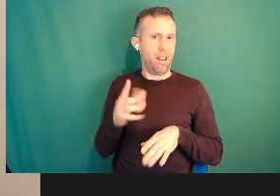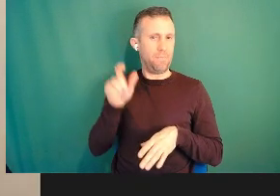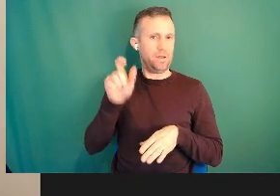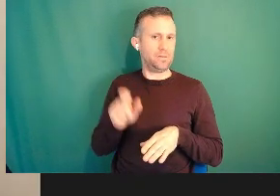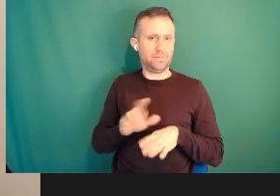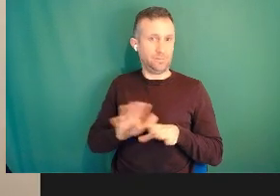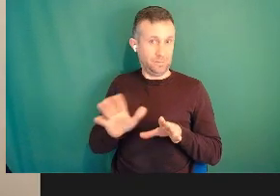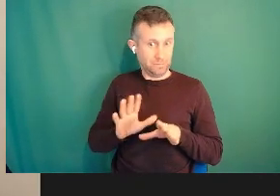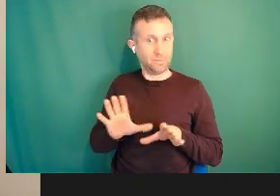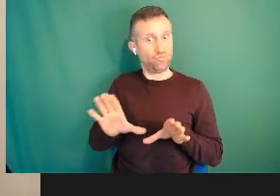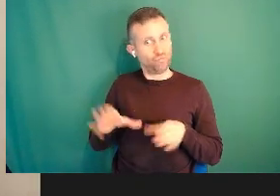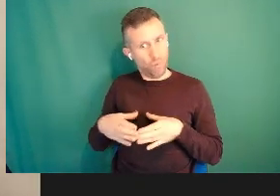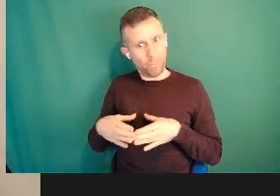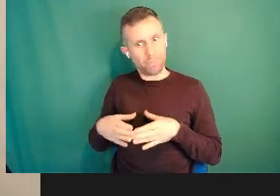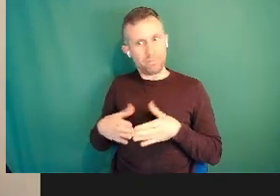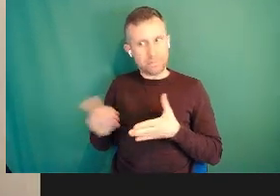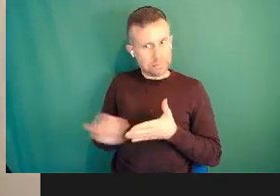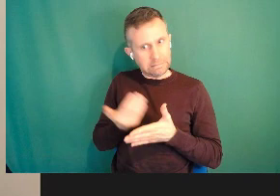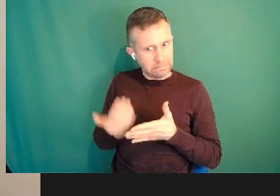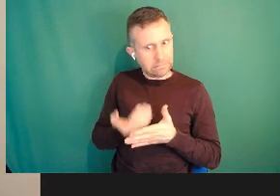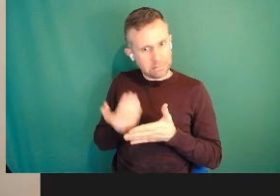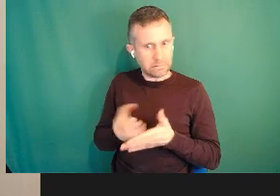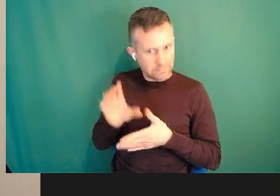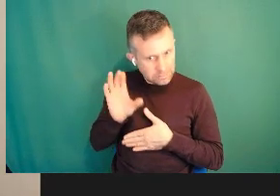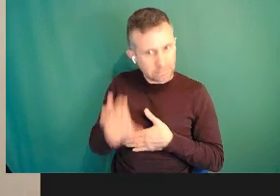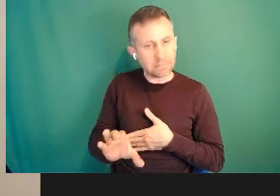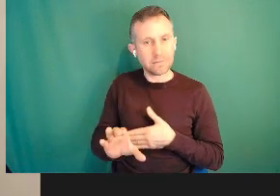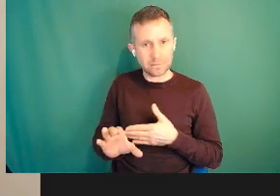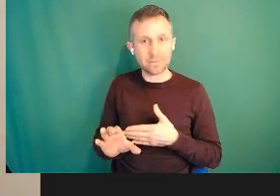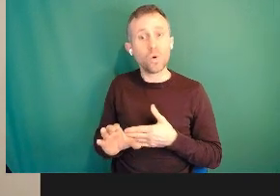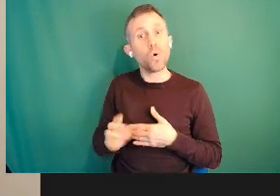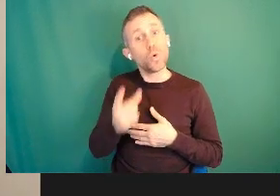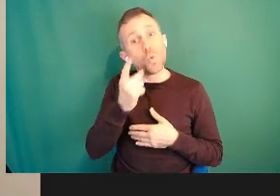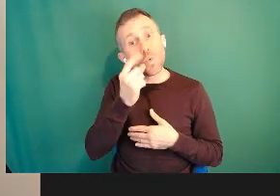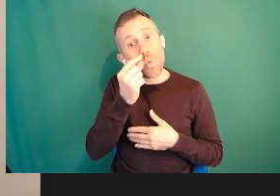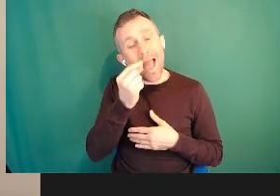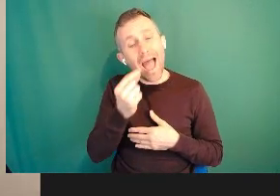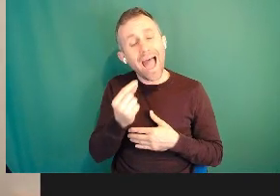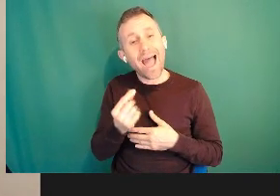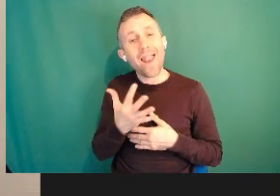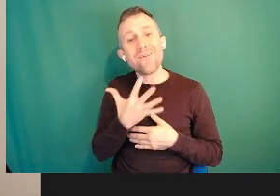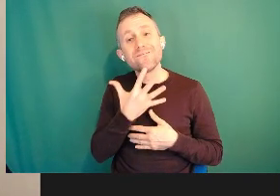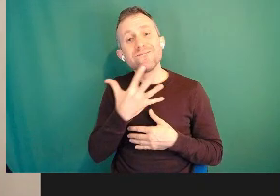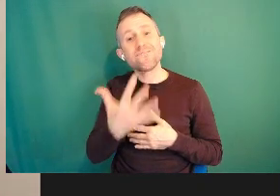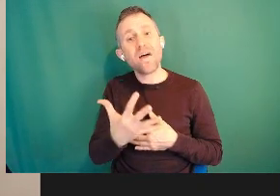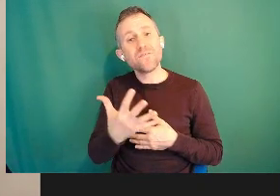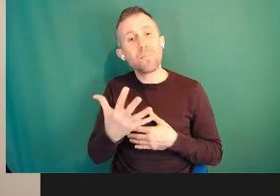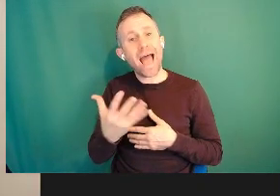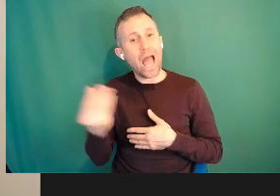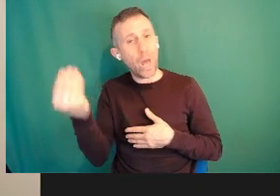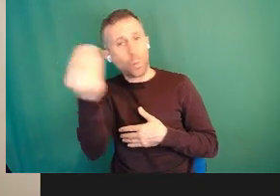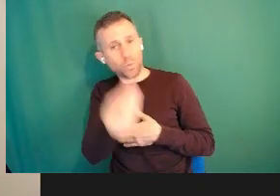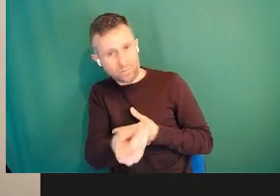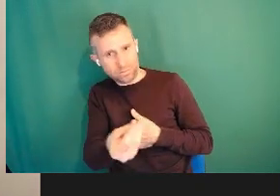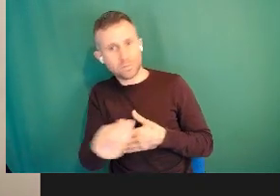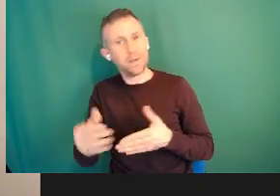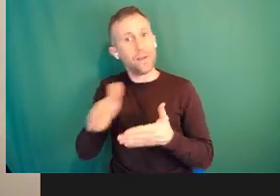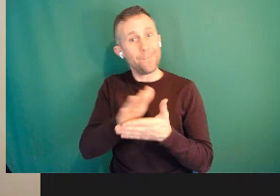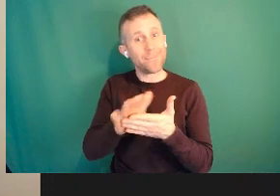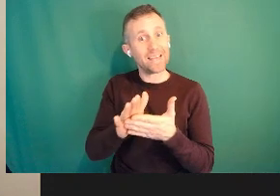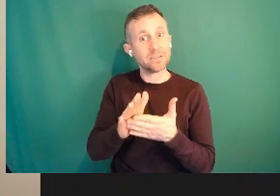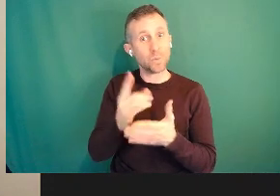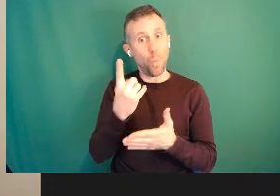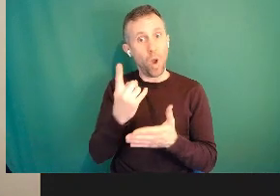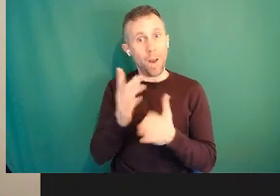Like having your name on the book, I think is £5, and there's a lower amount to get a copy of